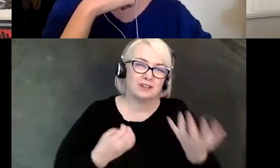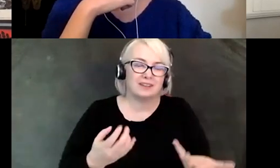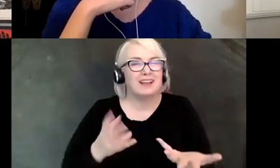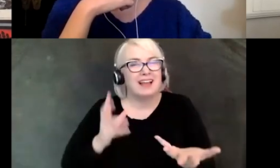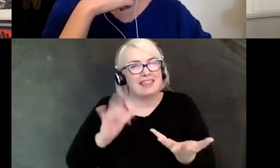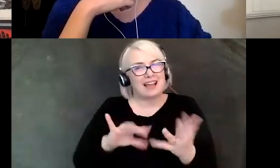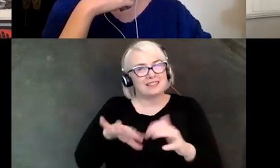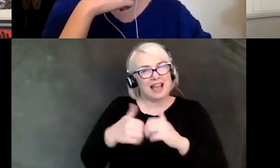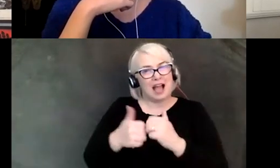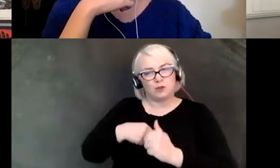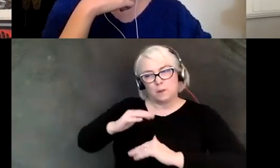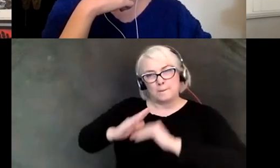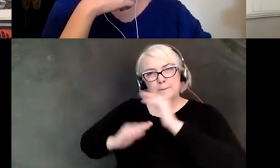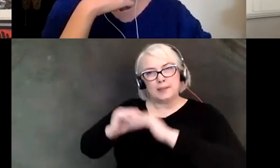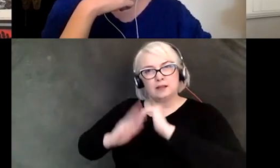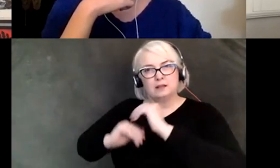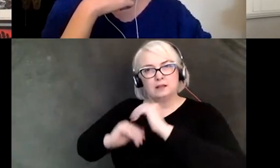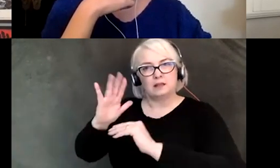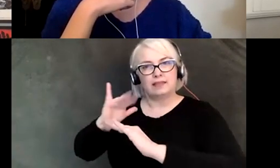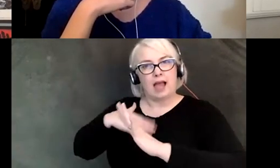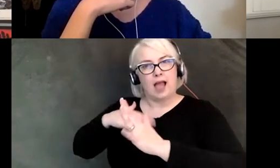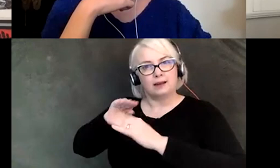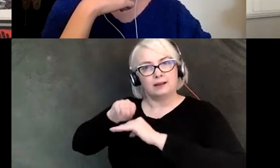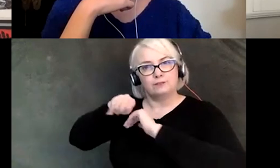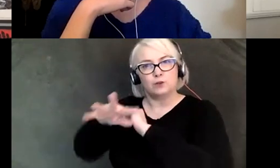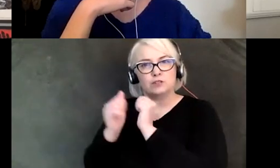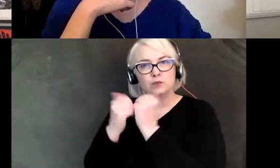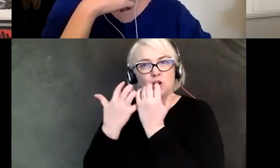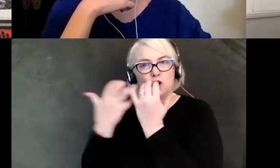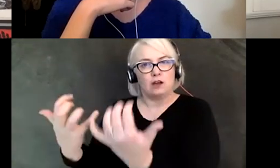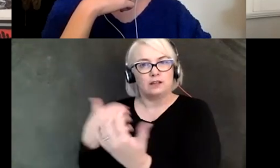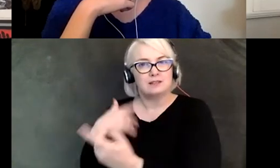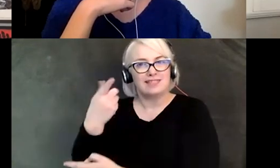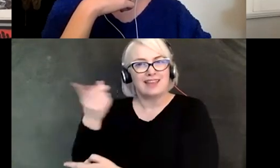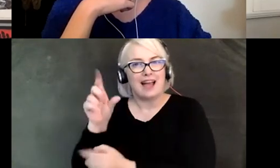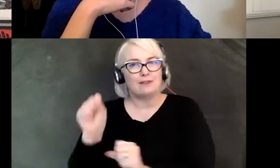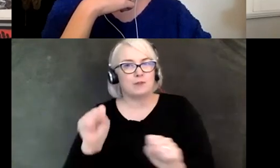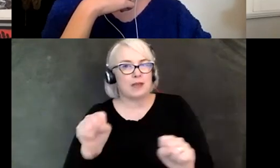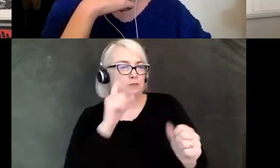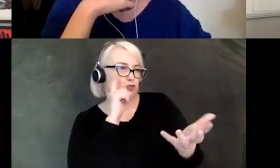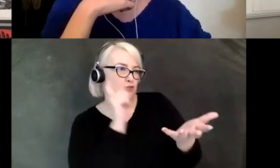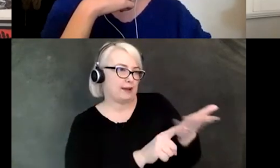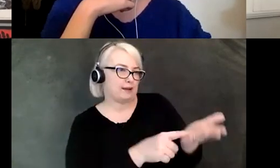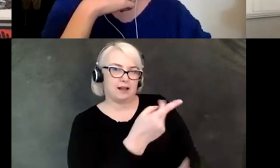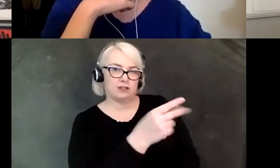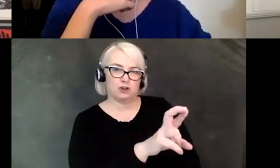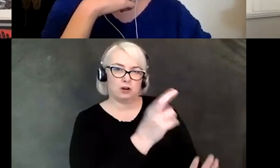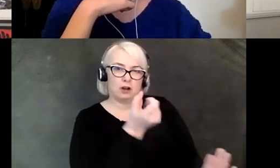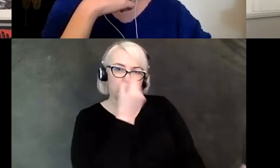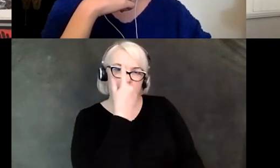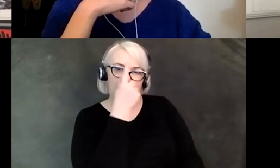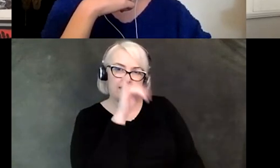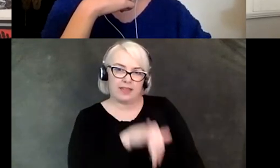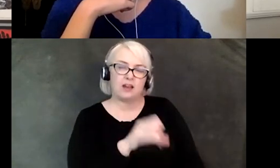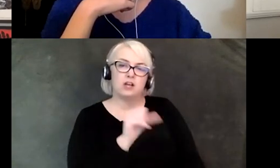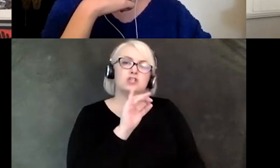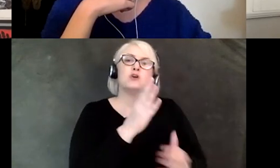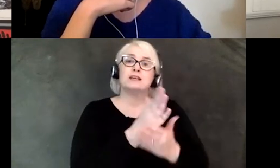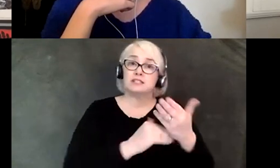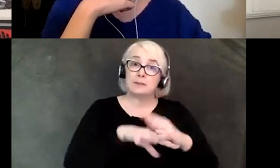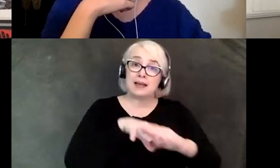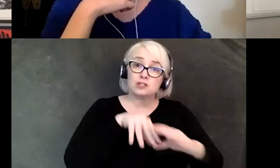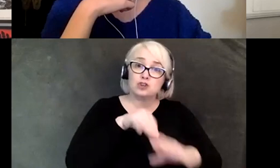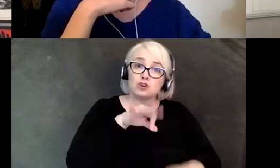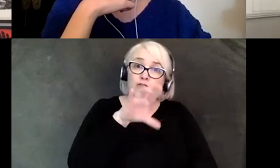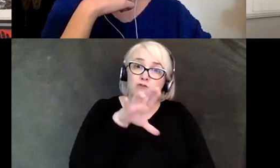with her. we thought something, an external force was, you know, putting pressure on her. And by the time we hopefully built up